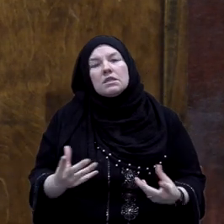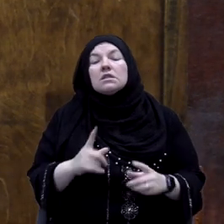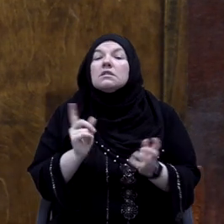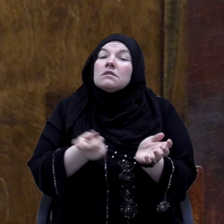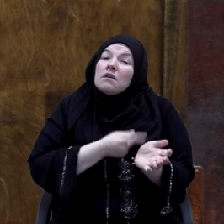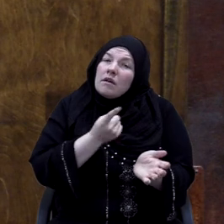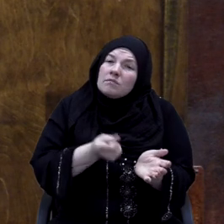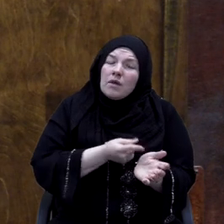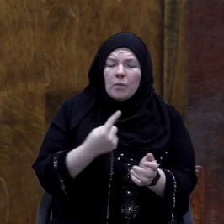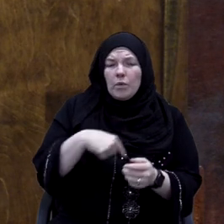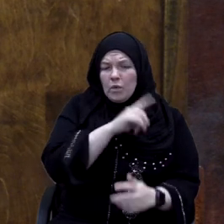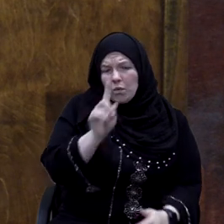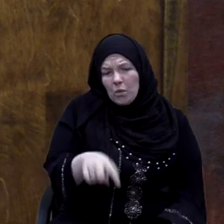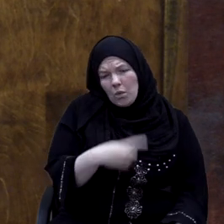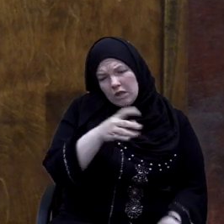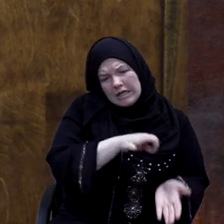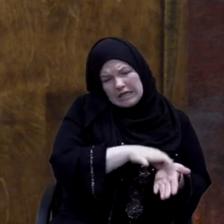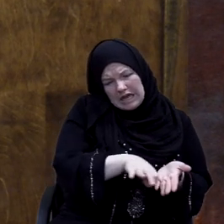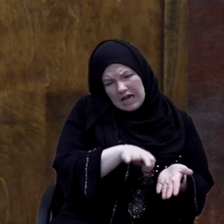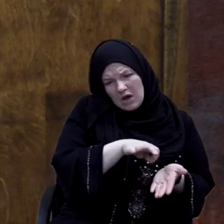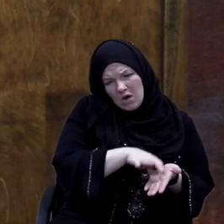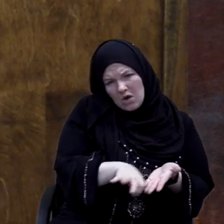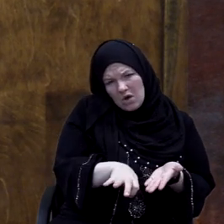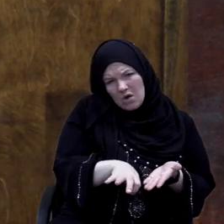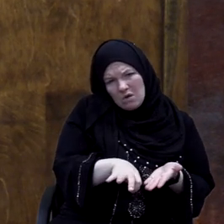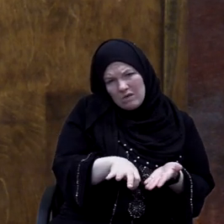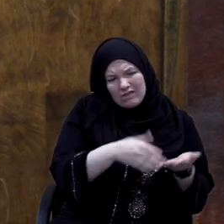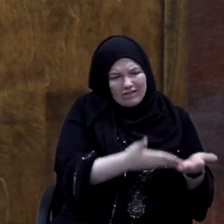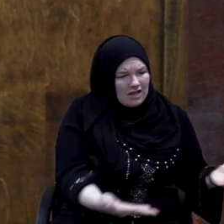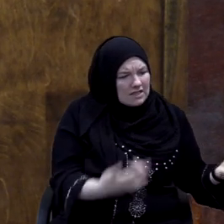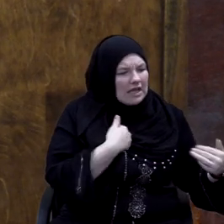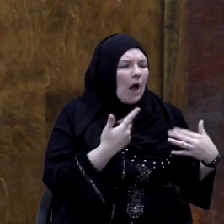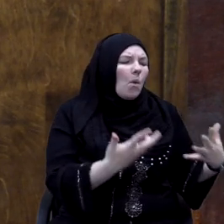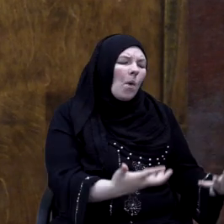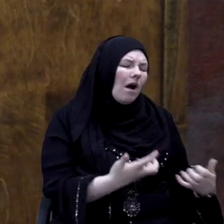Sometimes we only count the bounties we do not have